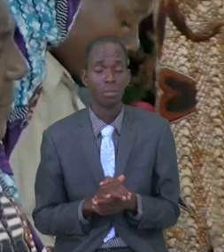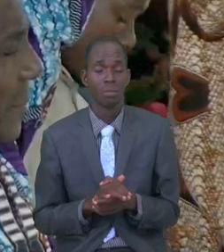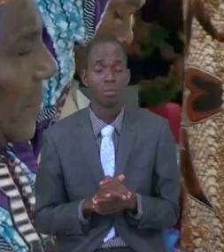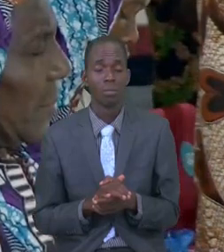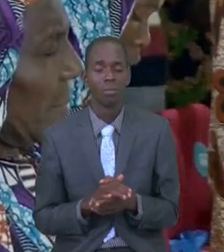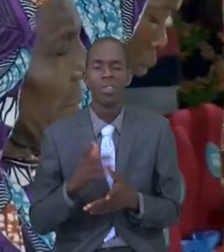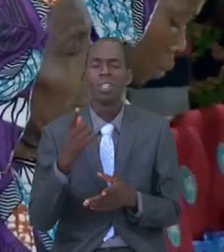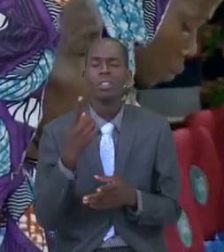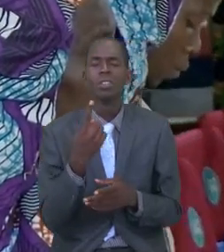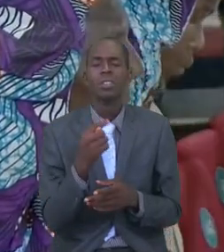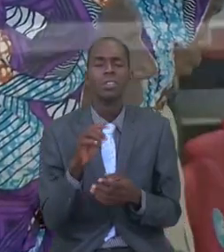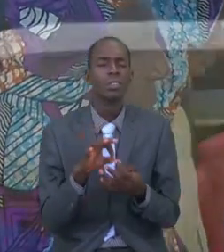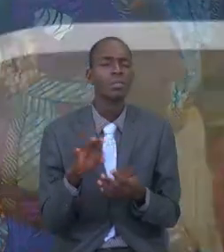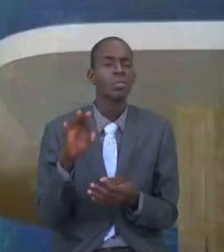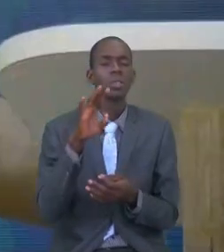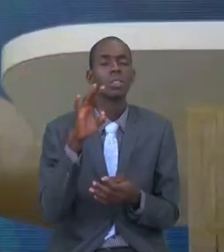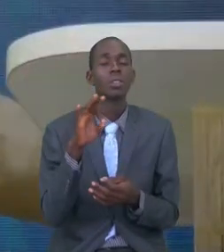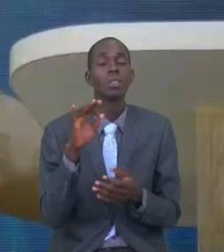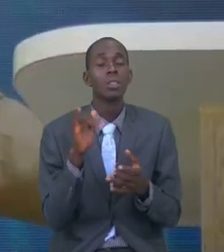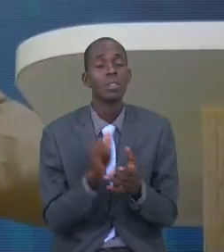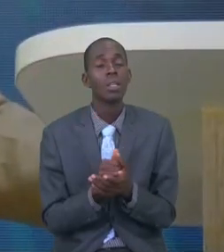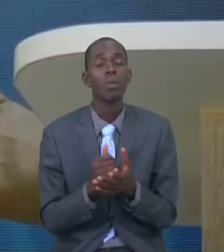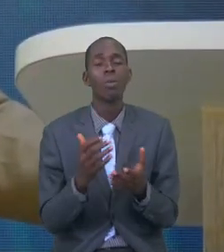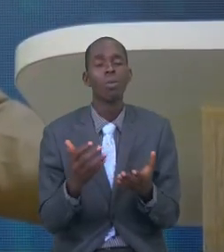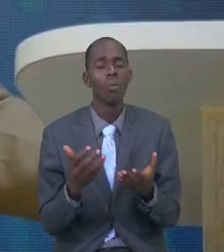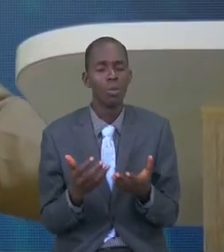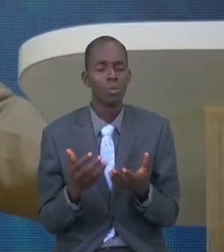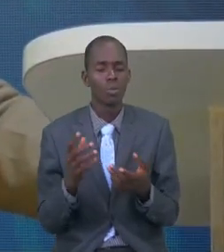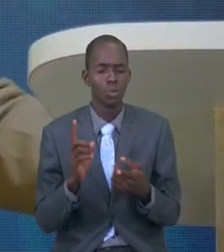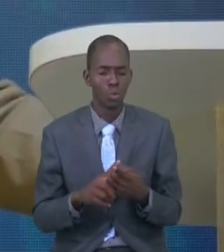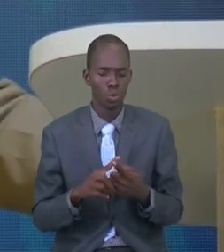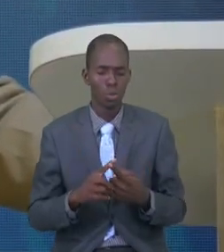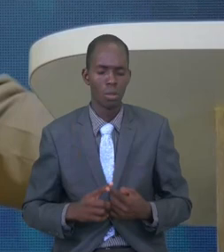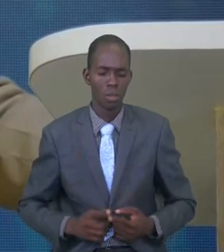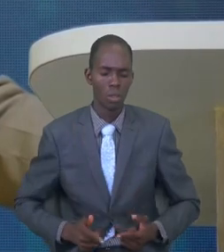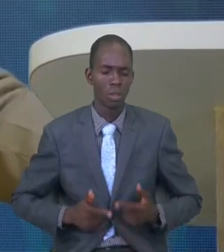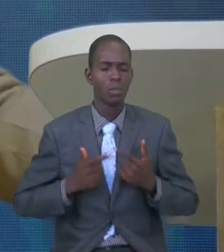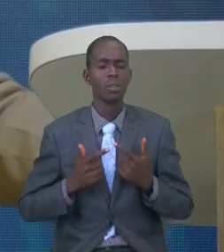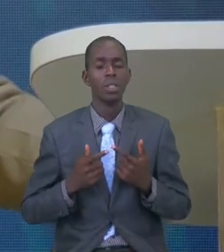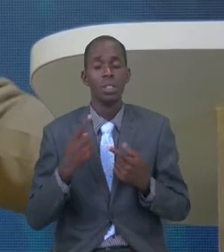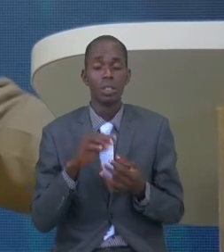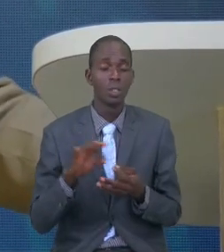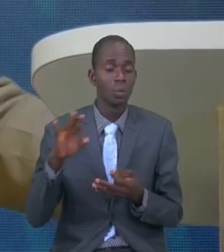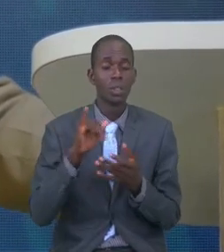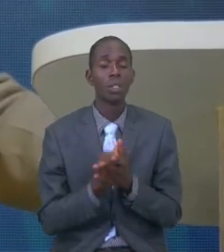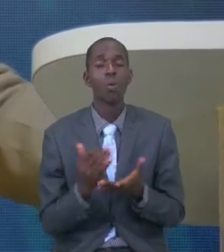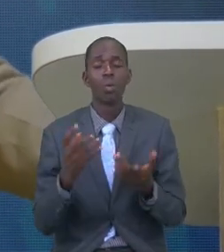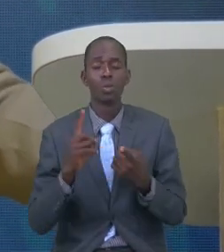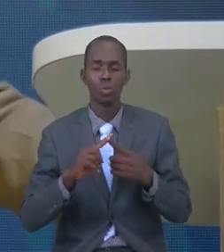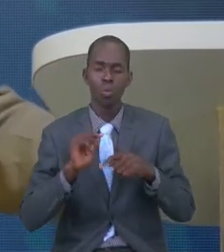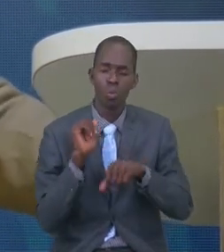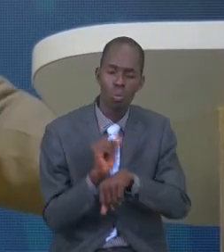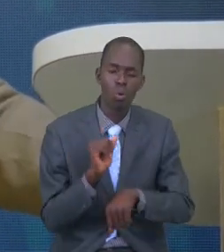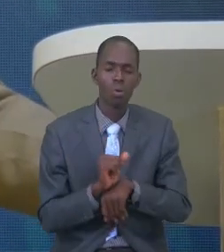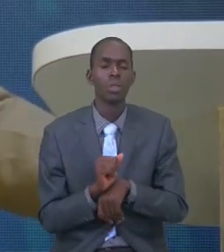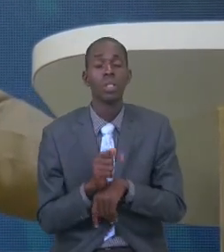The spirit that wants to live, the spirit that wants to work, the